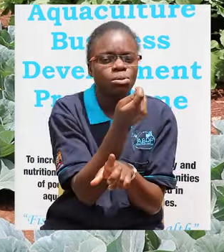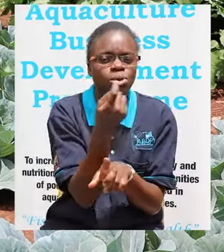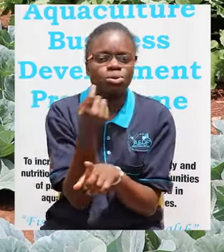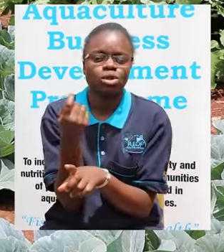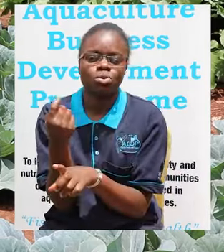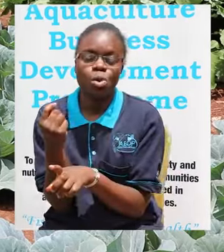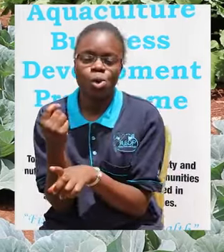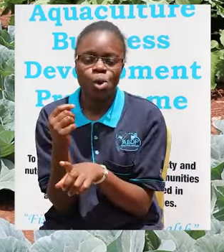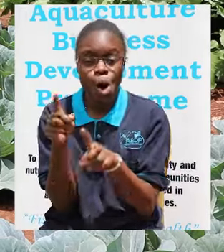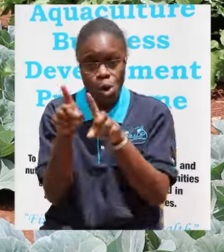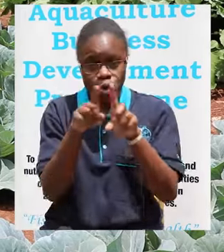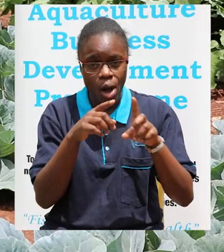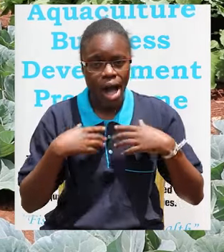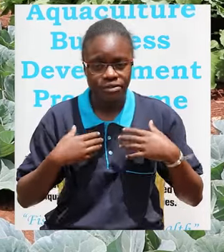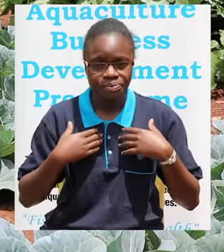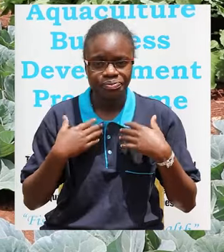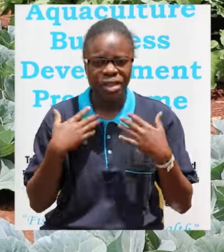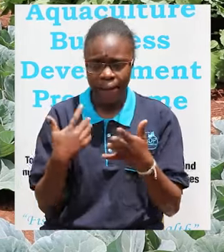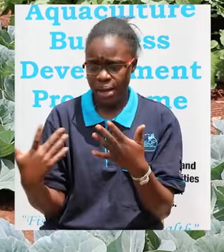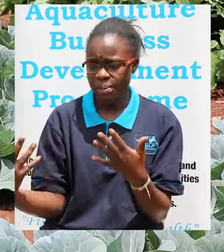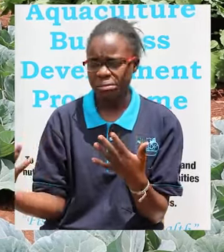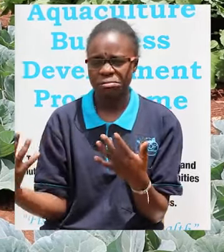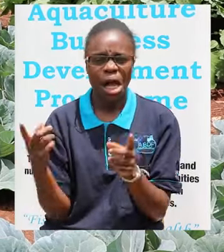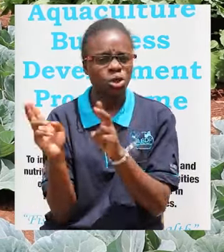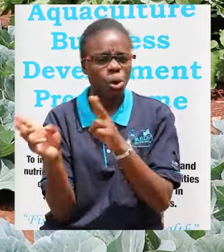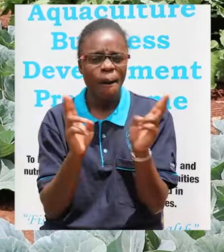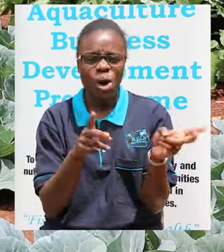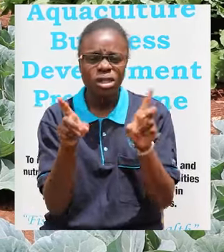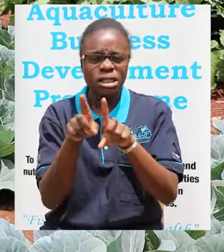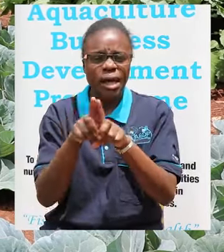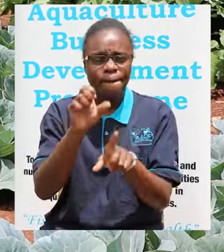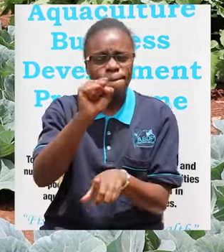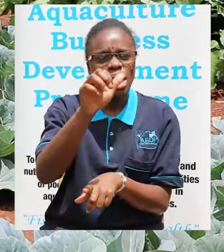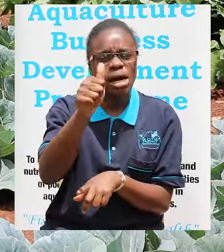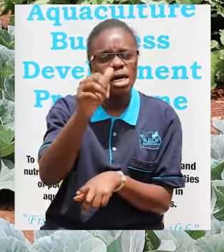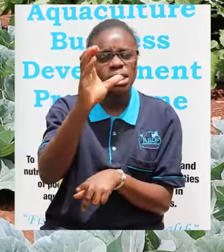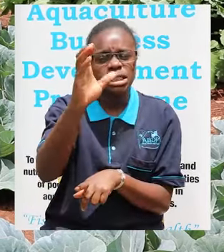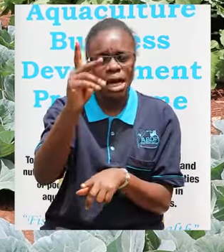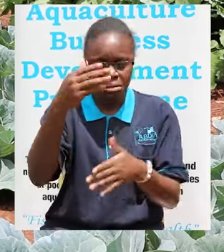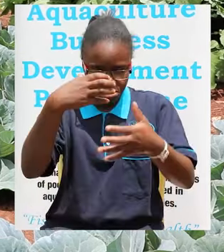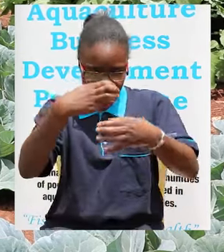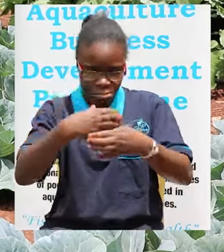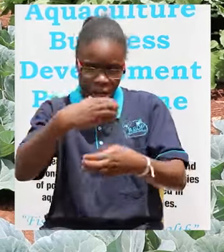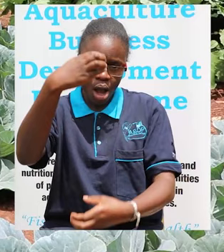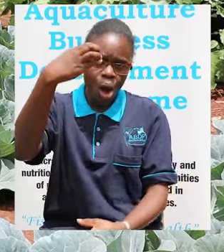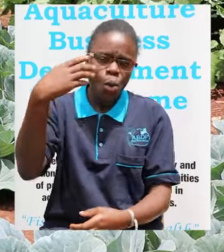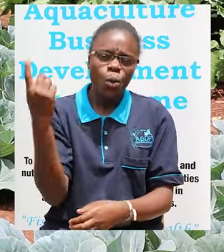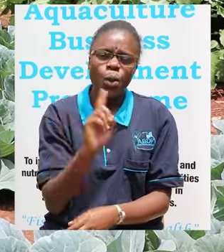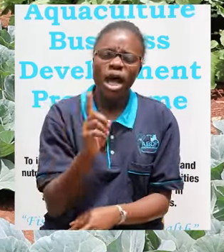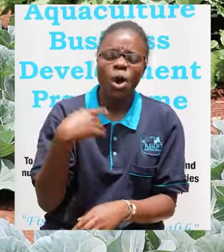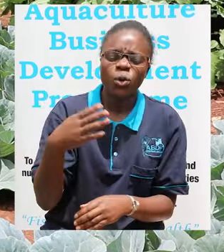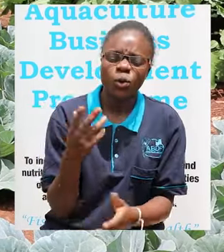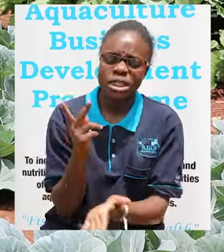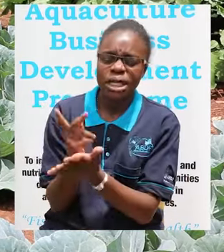here. This is a polythene. And then you can also use the normal sacks that we use for storing grains in our